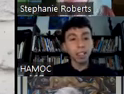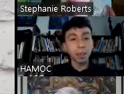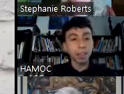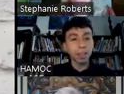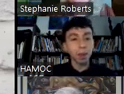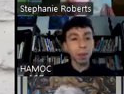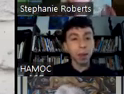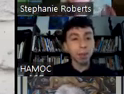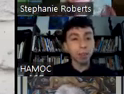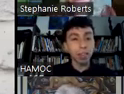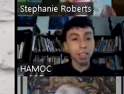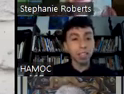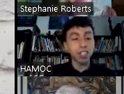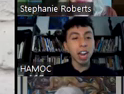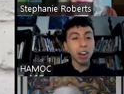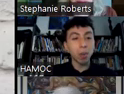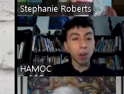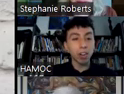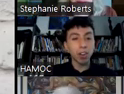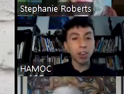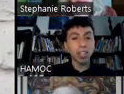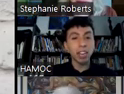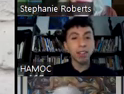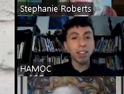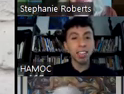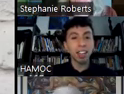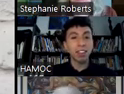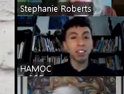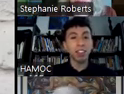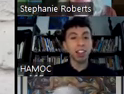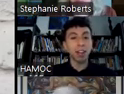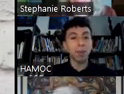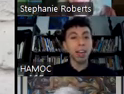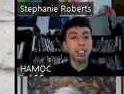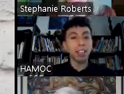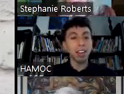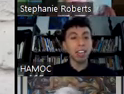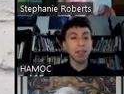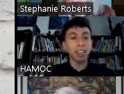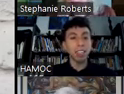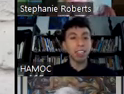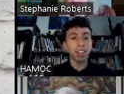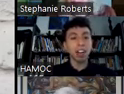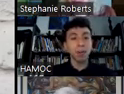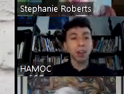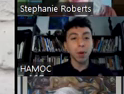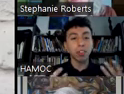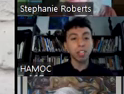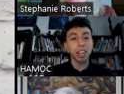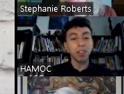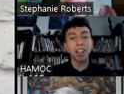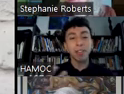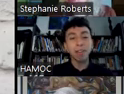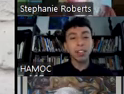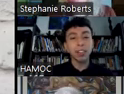And I see something that really pops out to me is like the shadow work. You know, you can definitely tell there's a bright sun, and even his, again, talking about